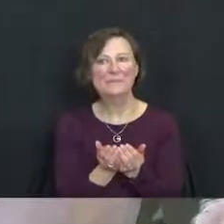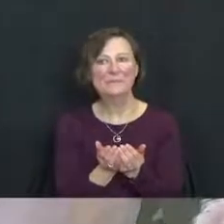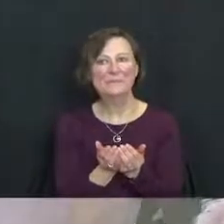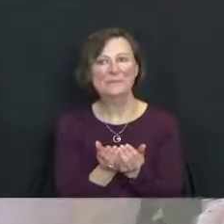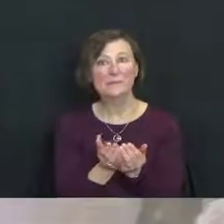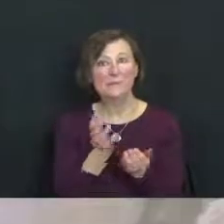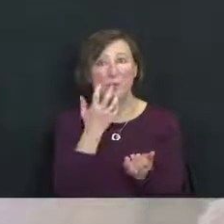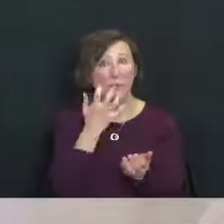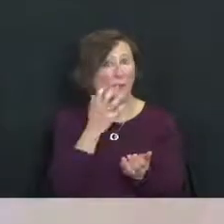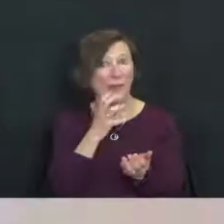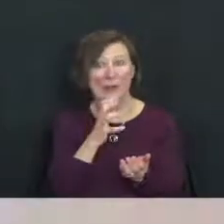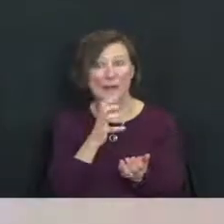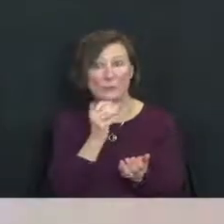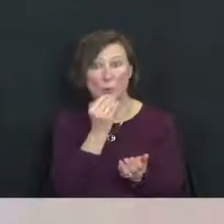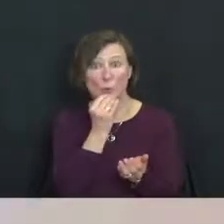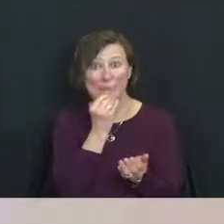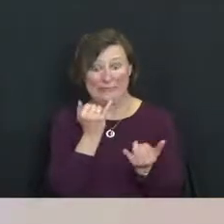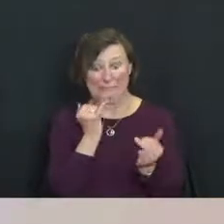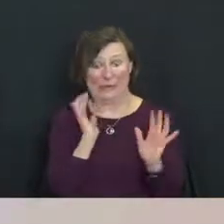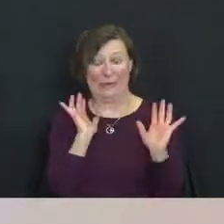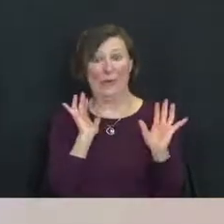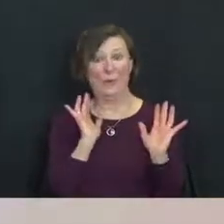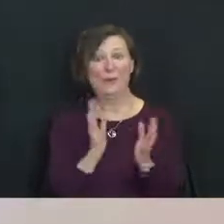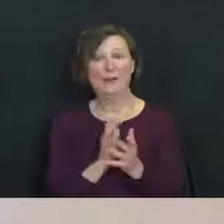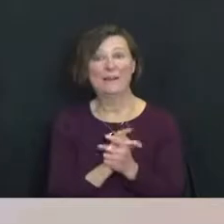Too hot to eat.